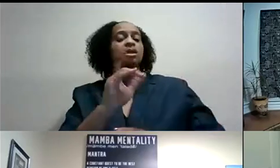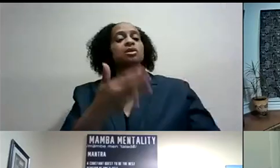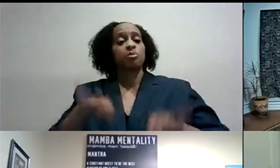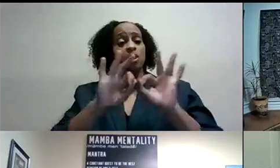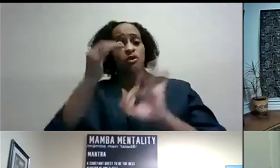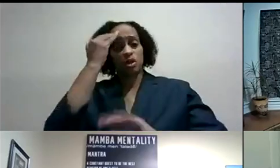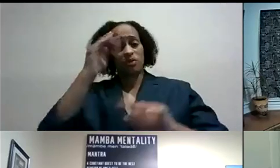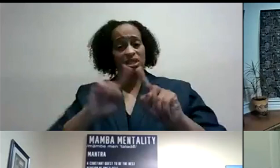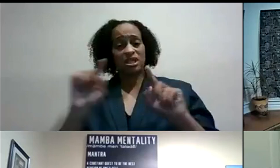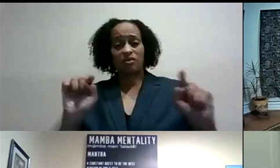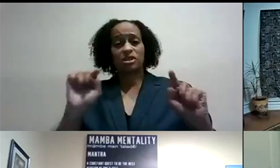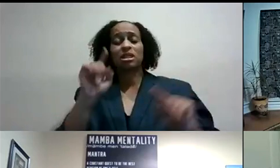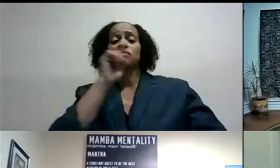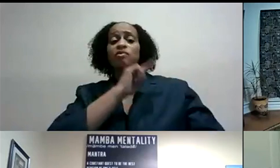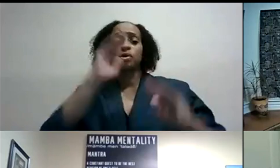difference as false hope